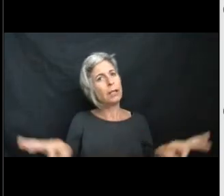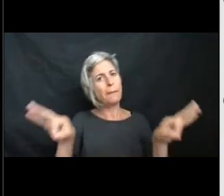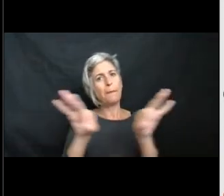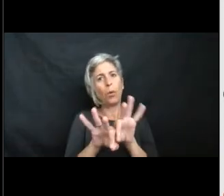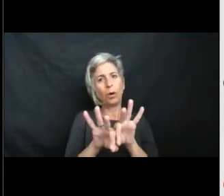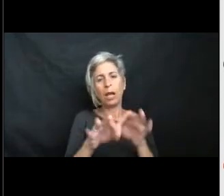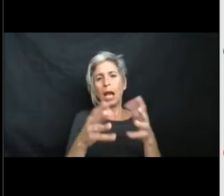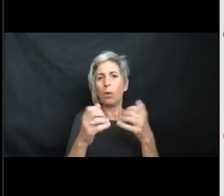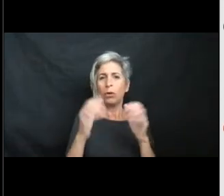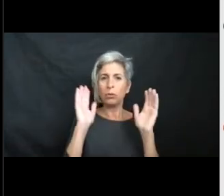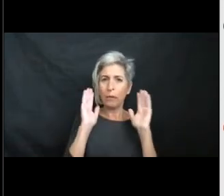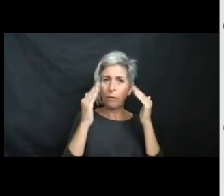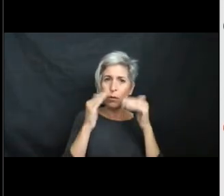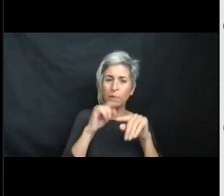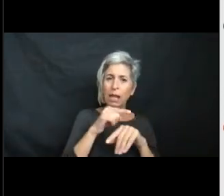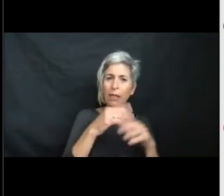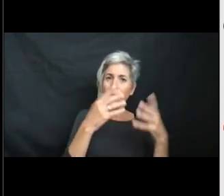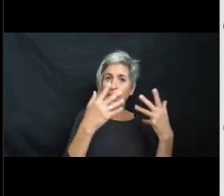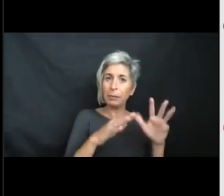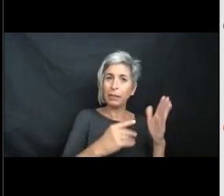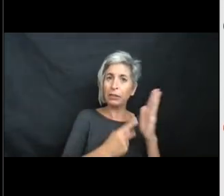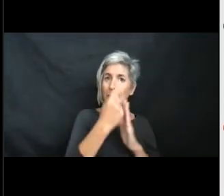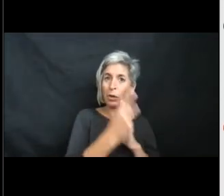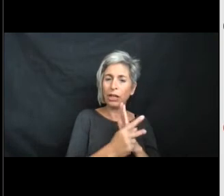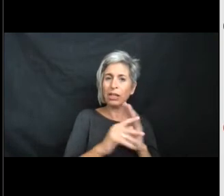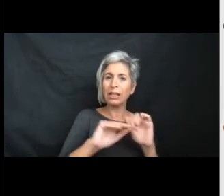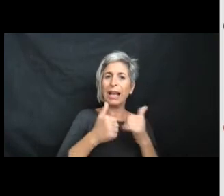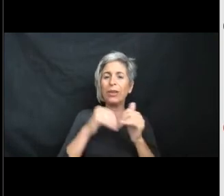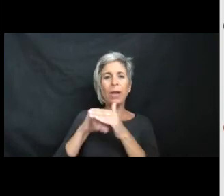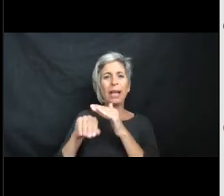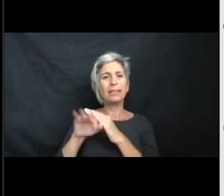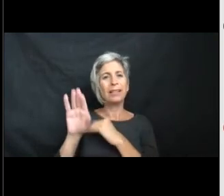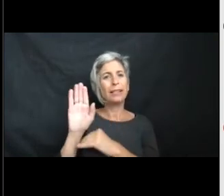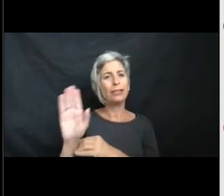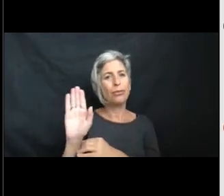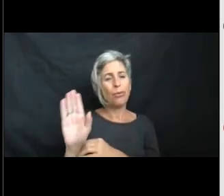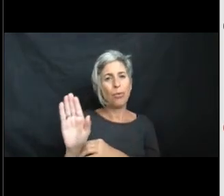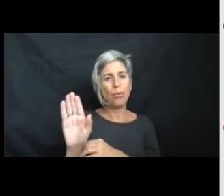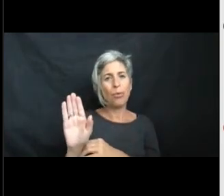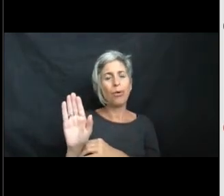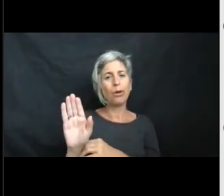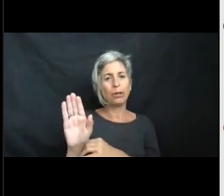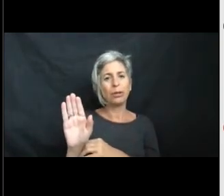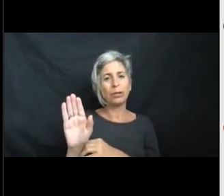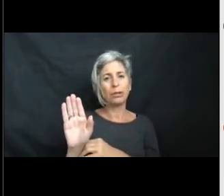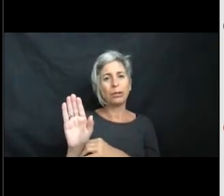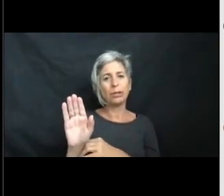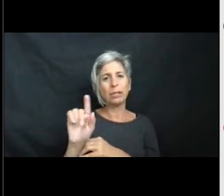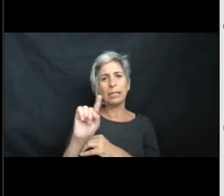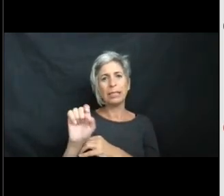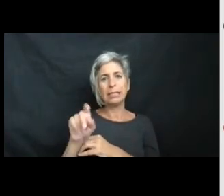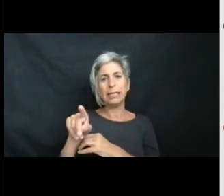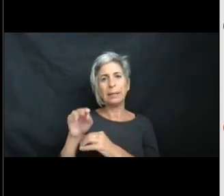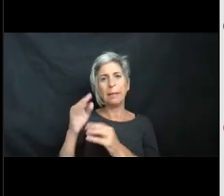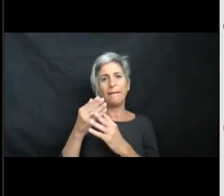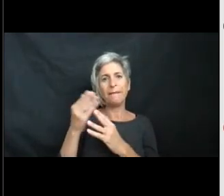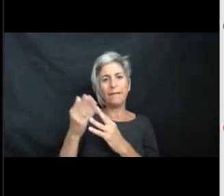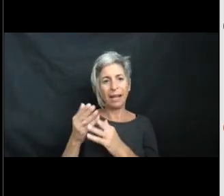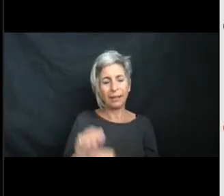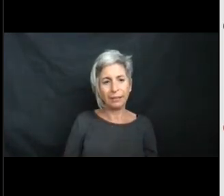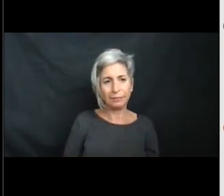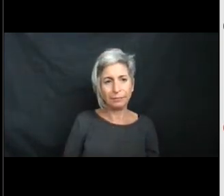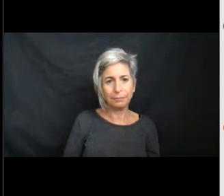focus a few minutes on the completion of the project and how you access your zip file and so on and so forth. So this is